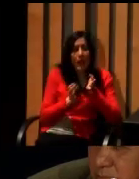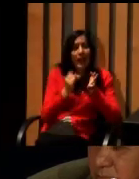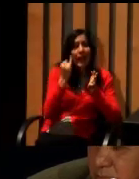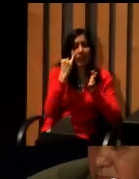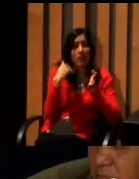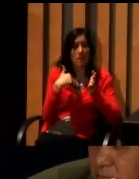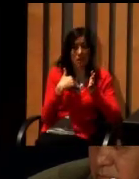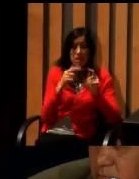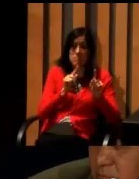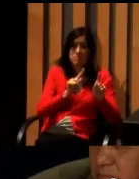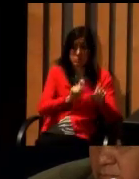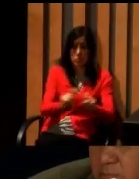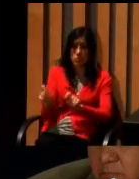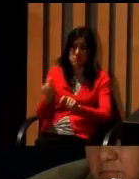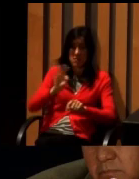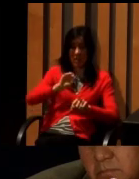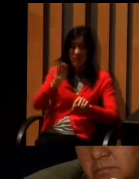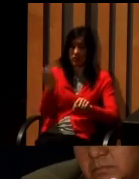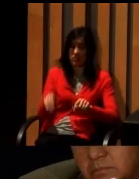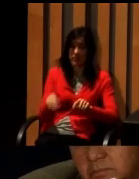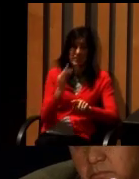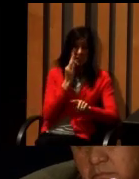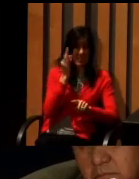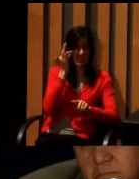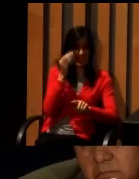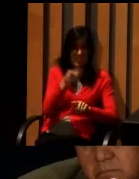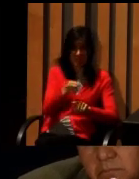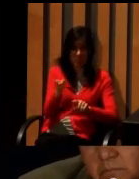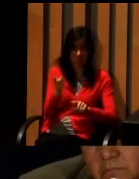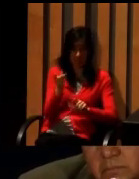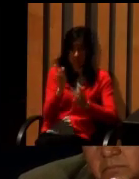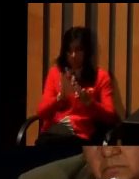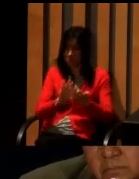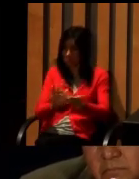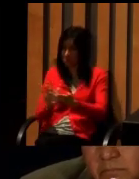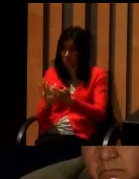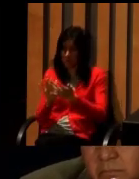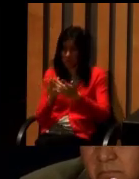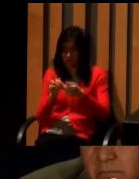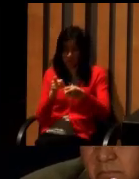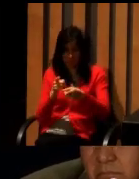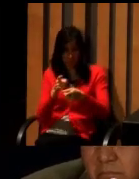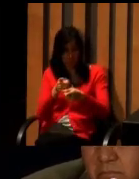and 9 out of 10 people contacted that identified